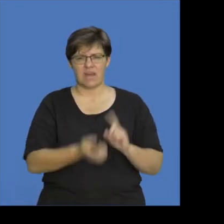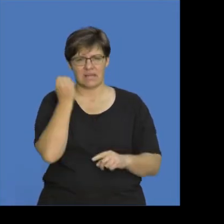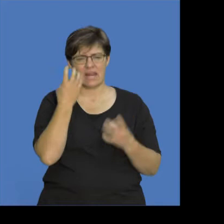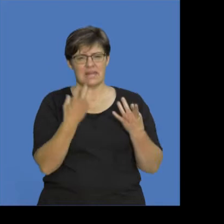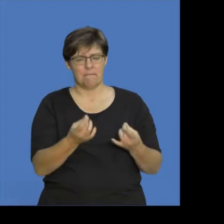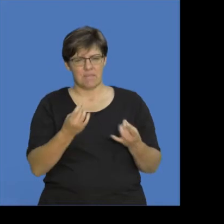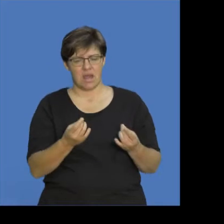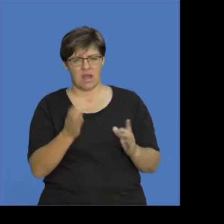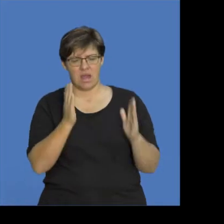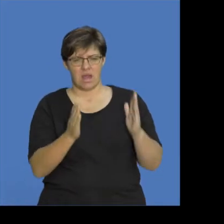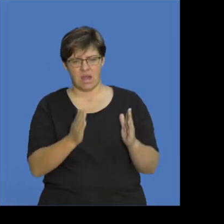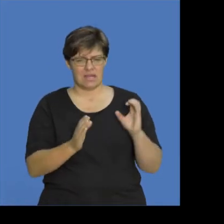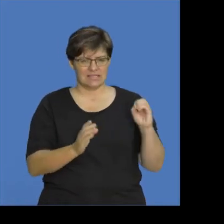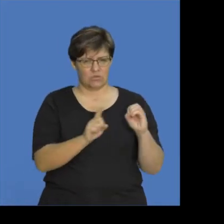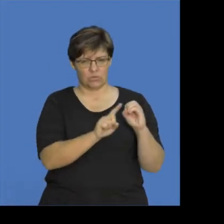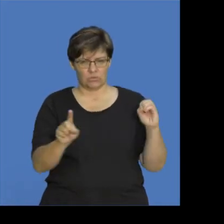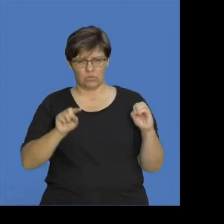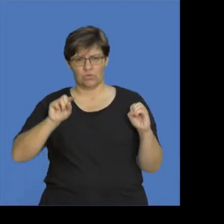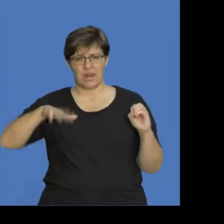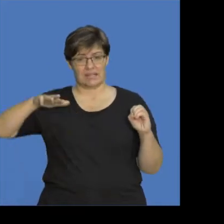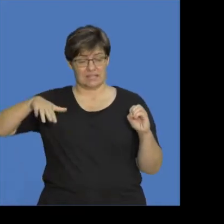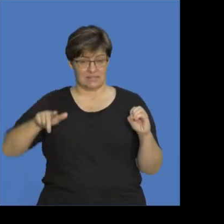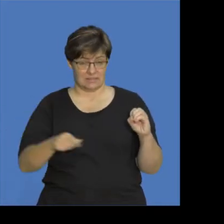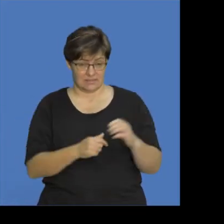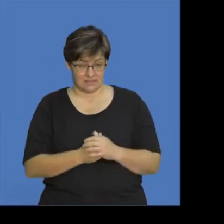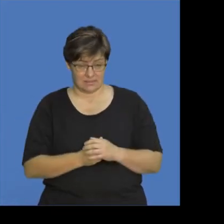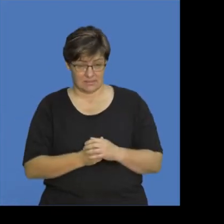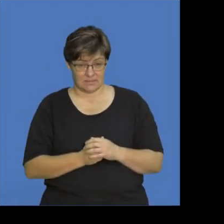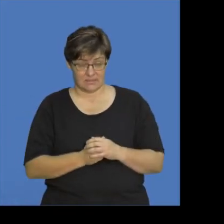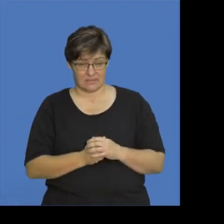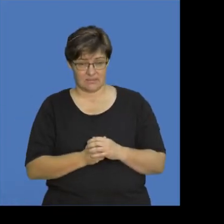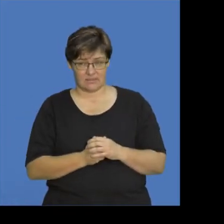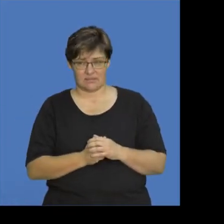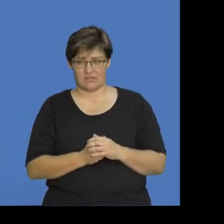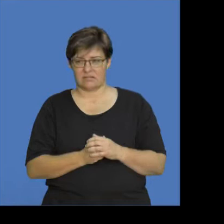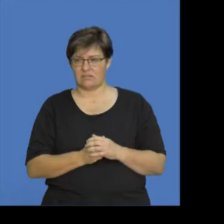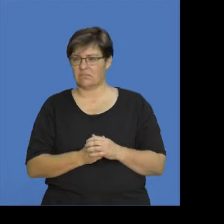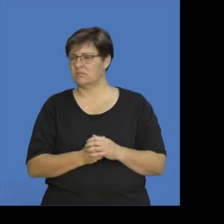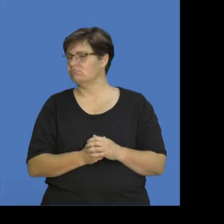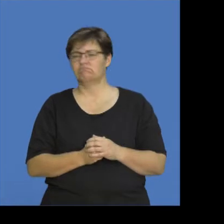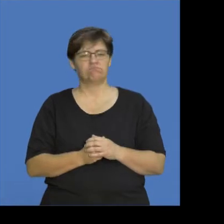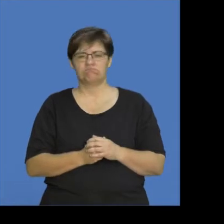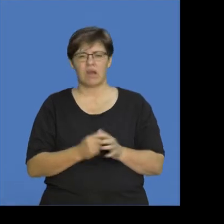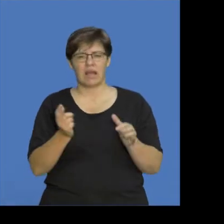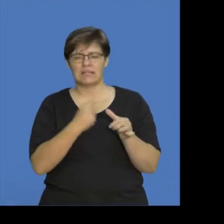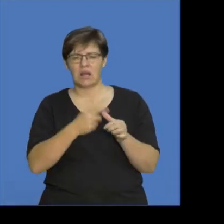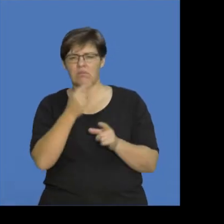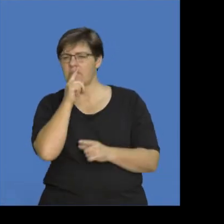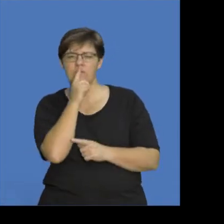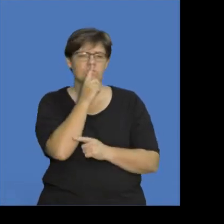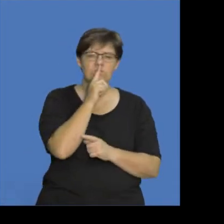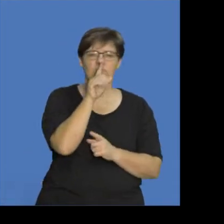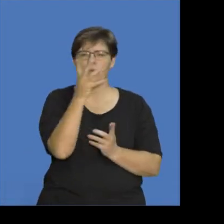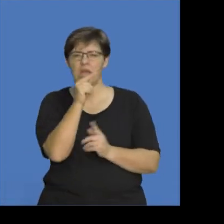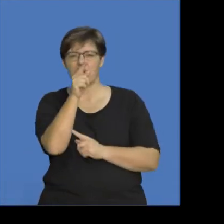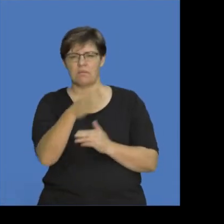to find numbers between 0 and 19. So I'll represent that with a tally. Let's